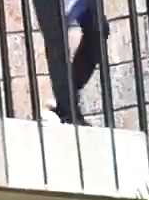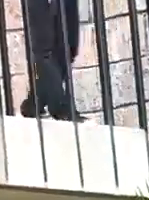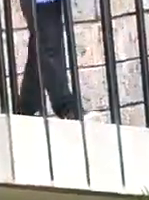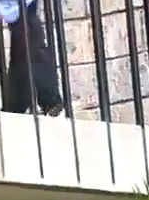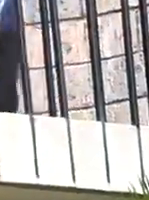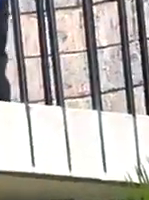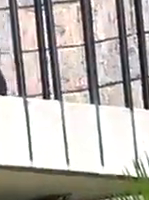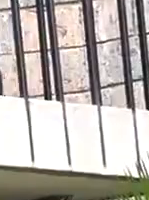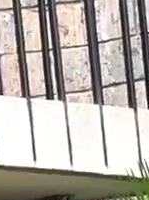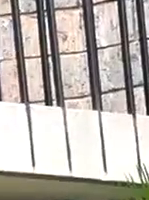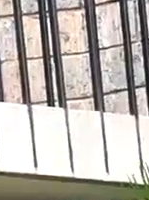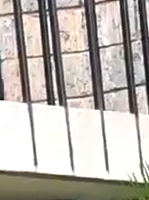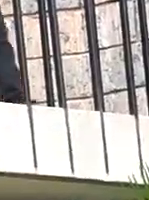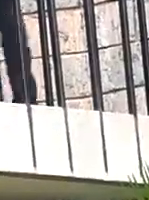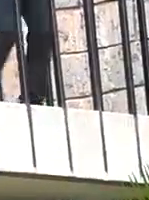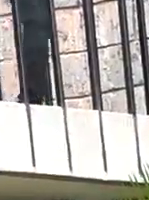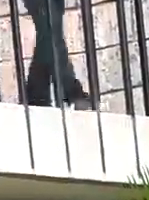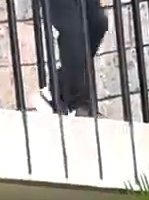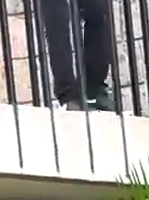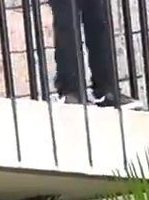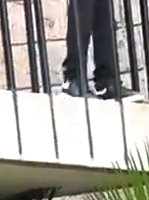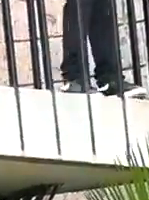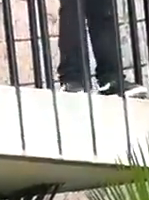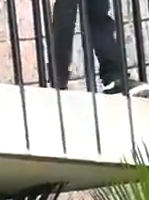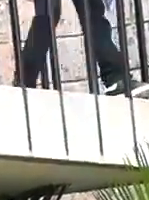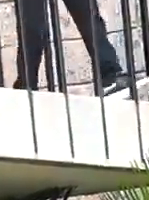move. Oh, I choose joy.